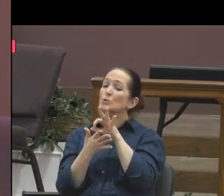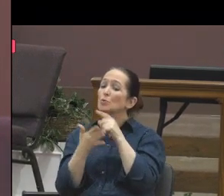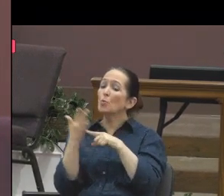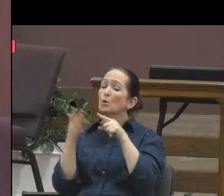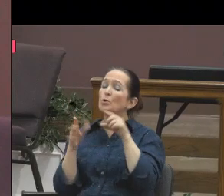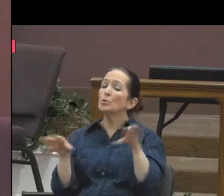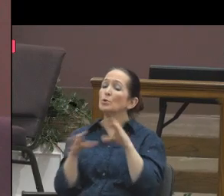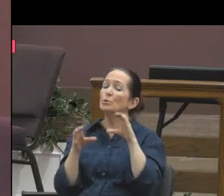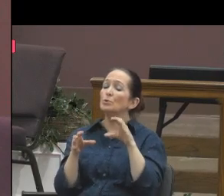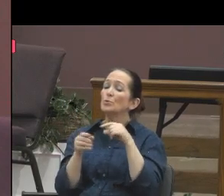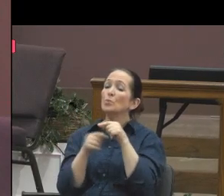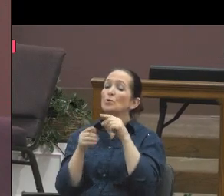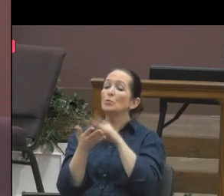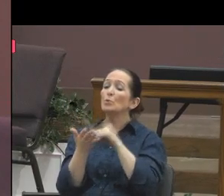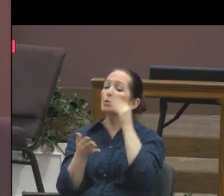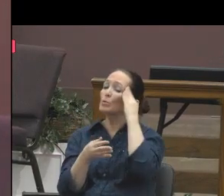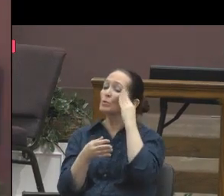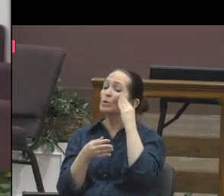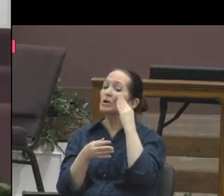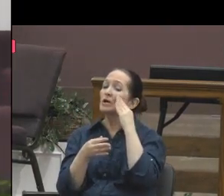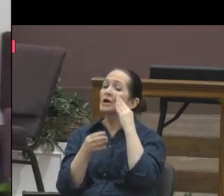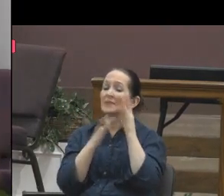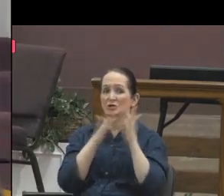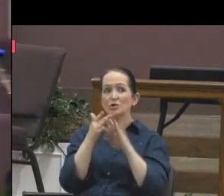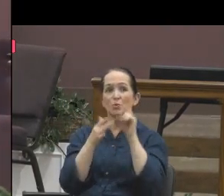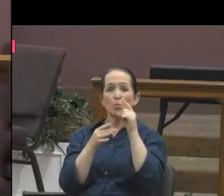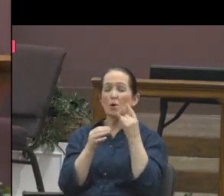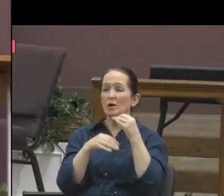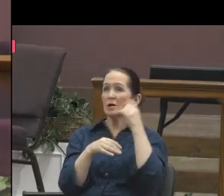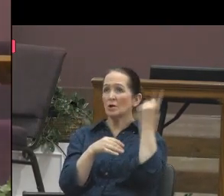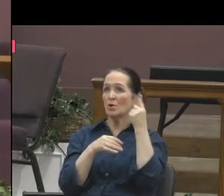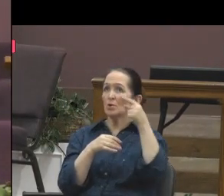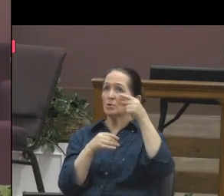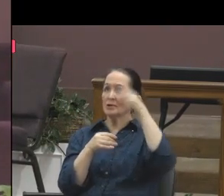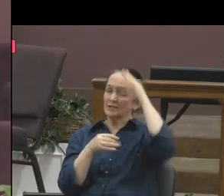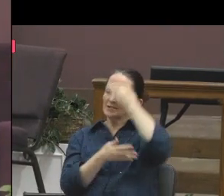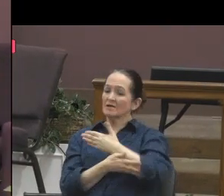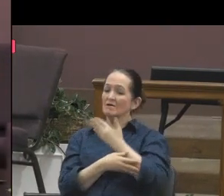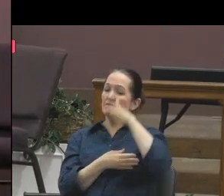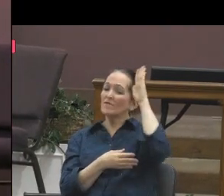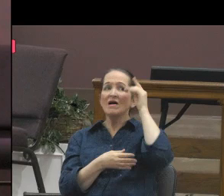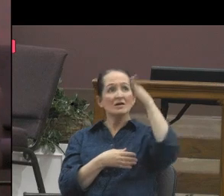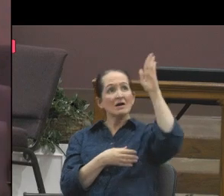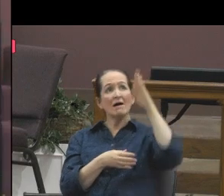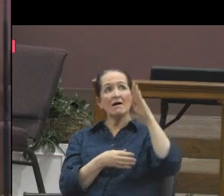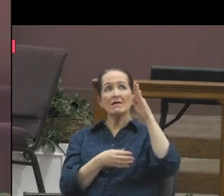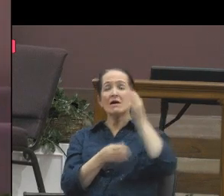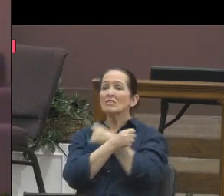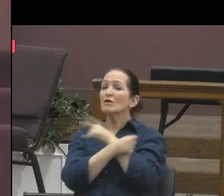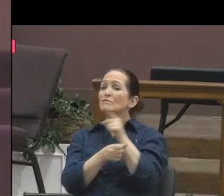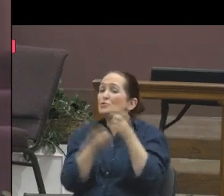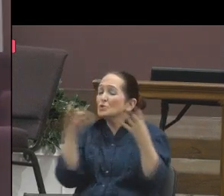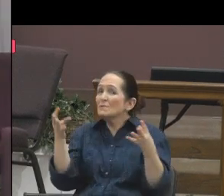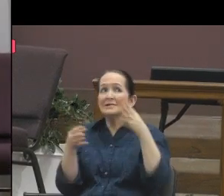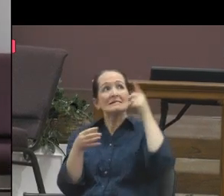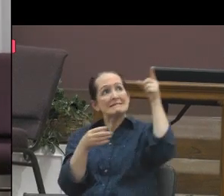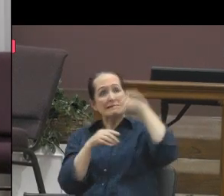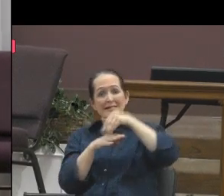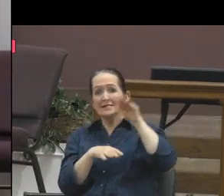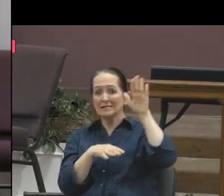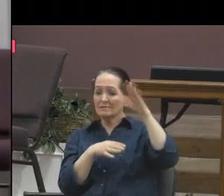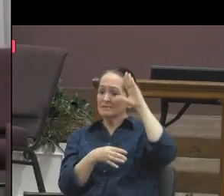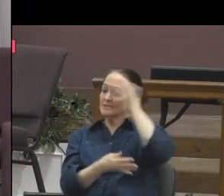one and only Son of God, that God loved you so much that He sent His Son to live on earth as a